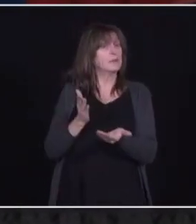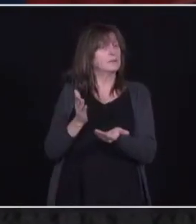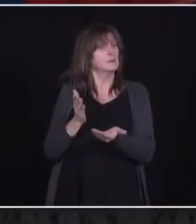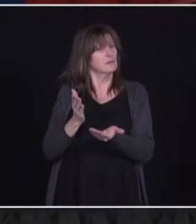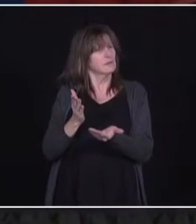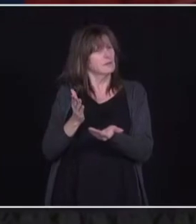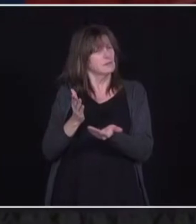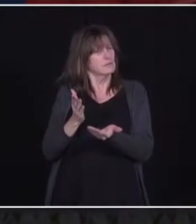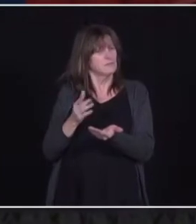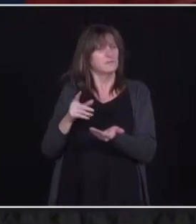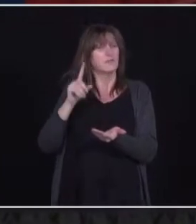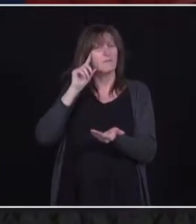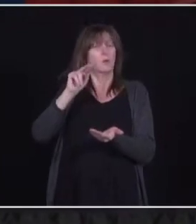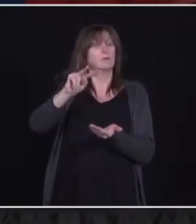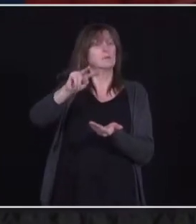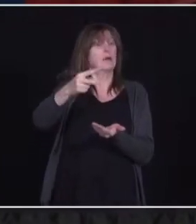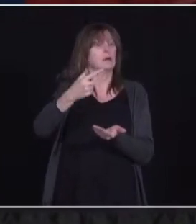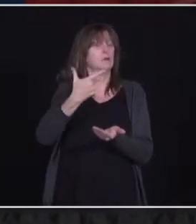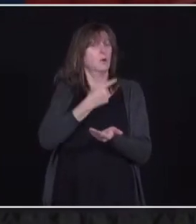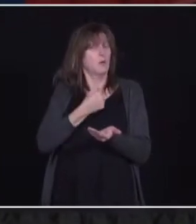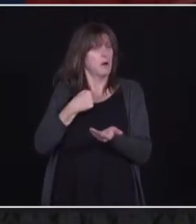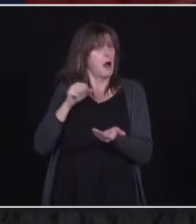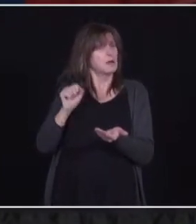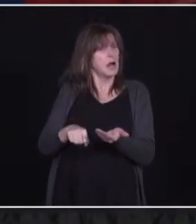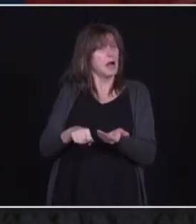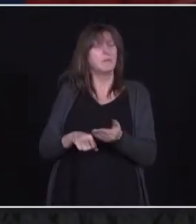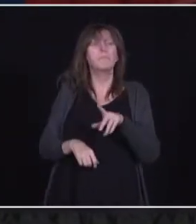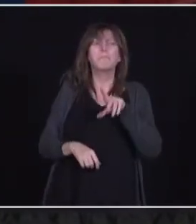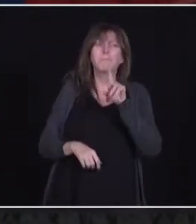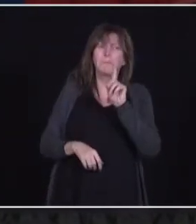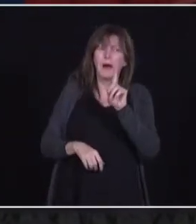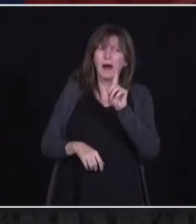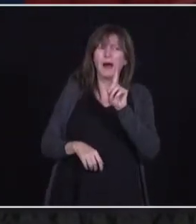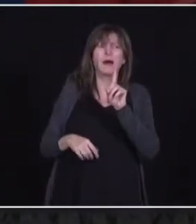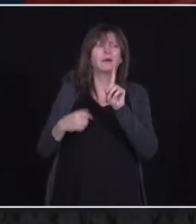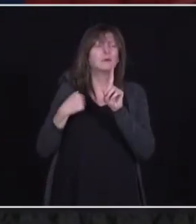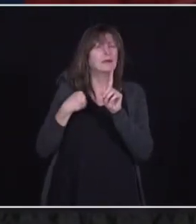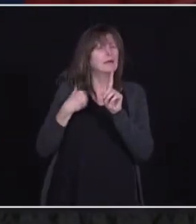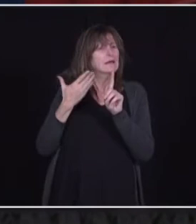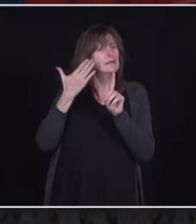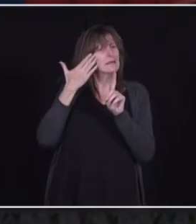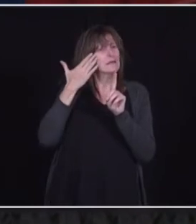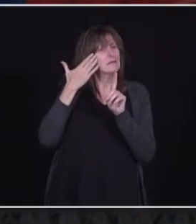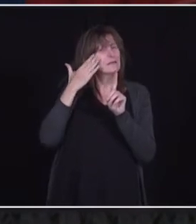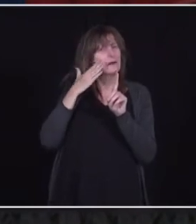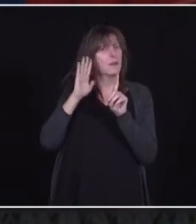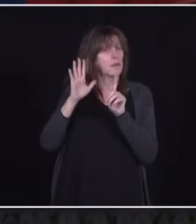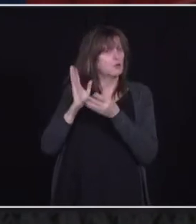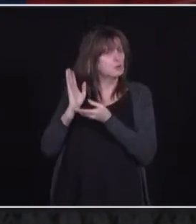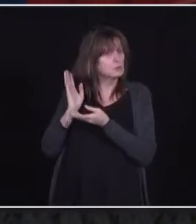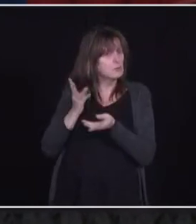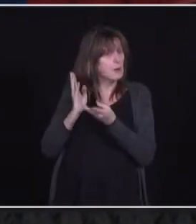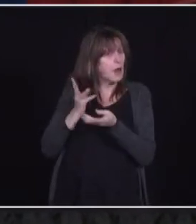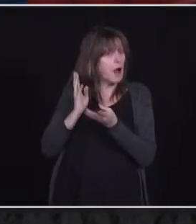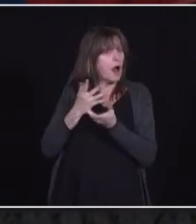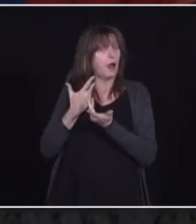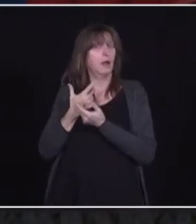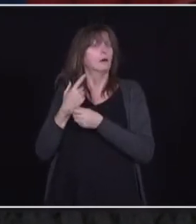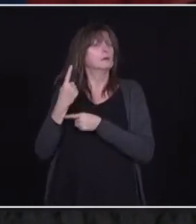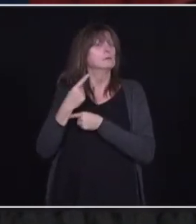and what we know about the supply, which is very little at this time, and the dates when the next vaccines would arrive, which is